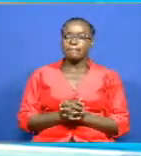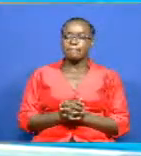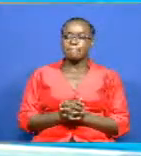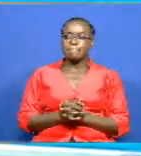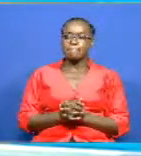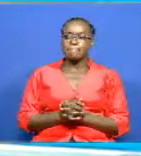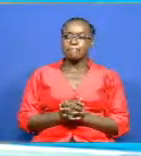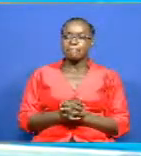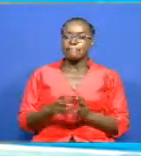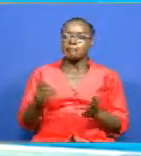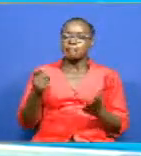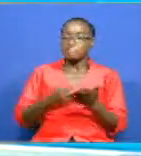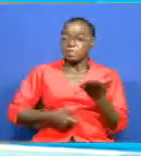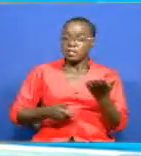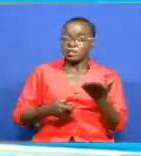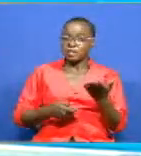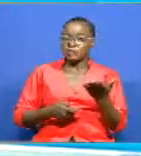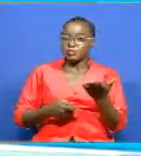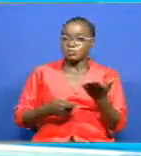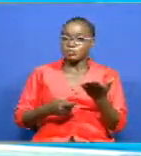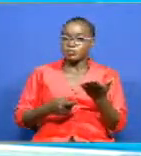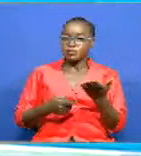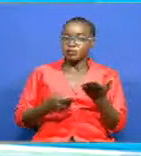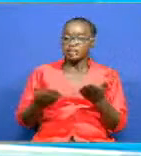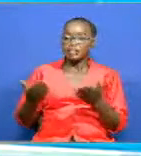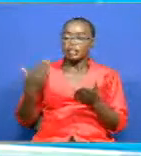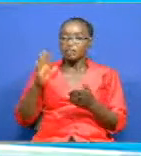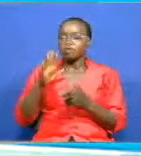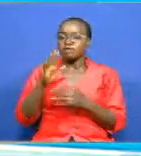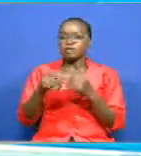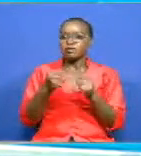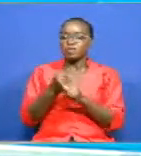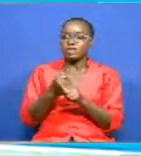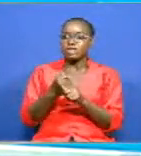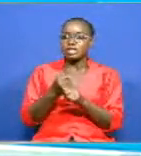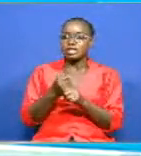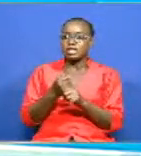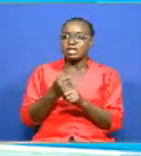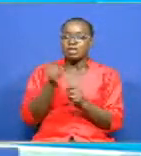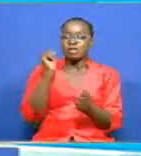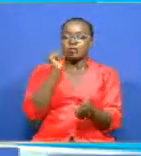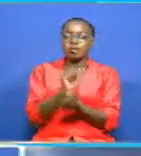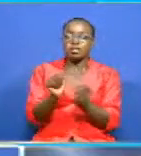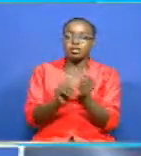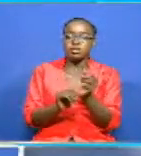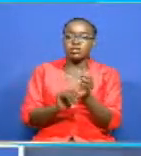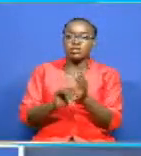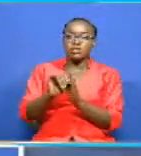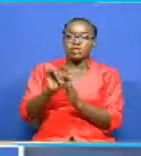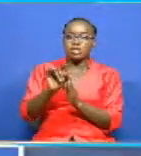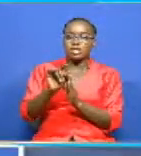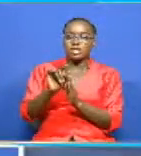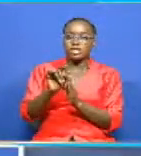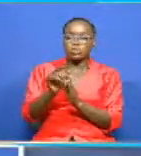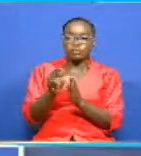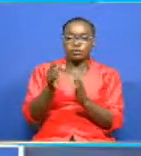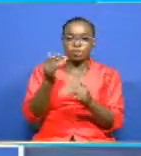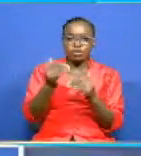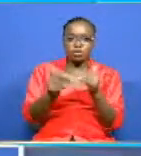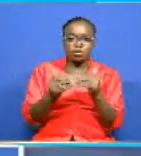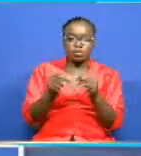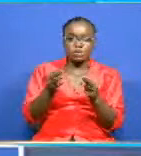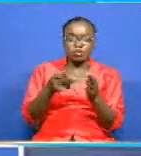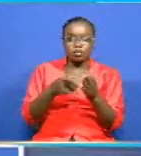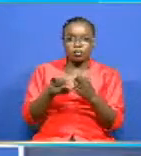Any tax that was due over the last 5 years, your penalties and interest would be waived if you pay the principal